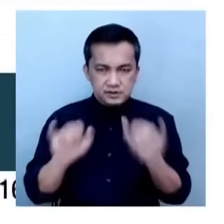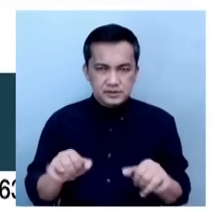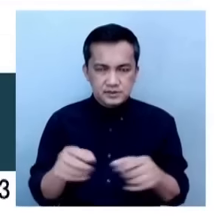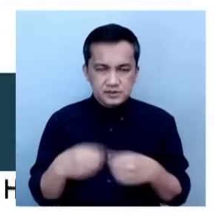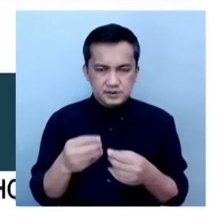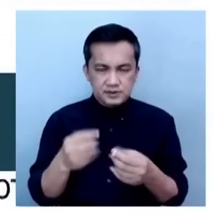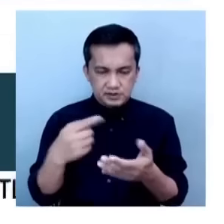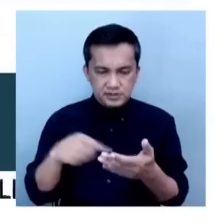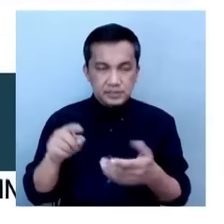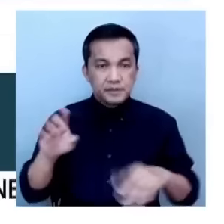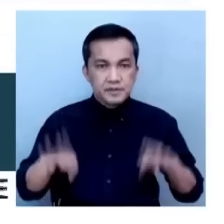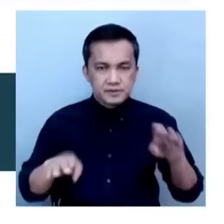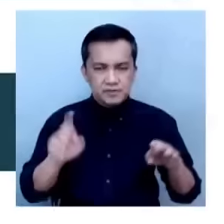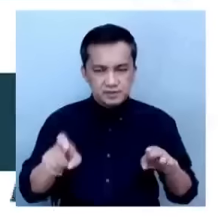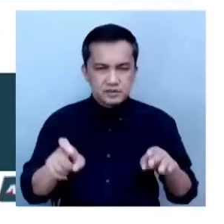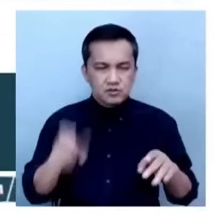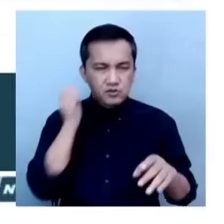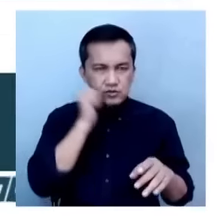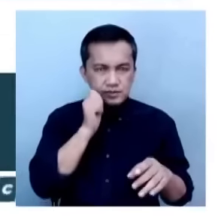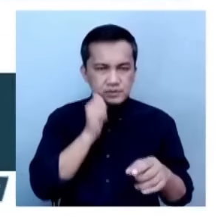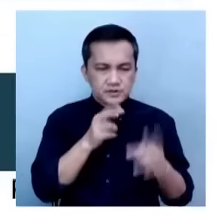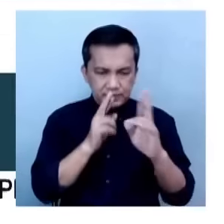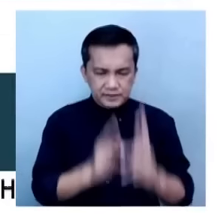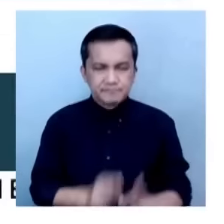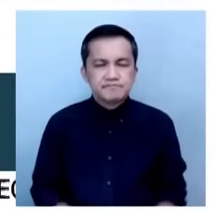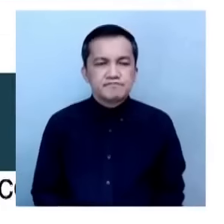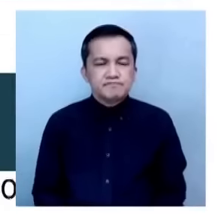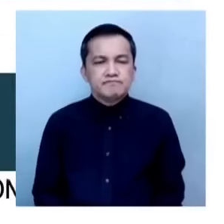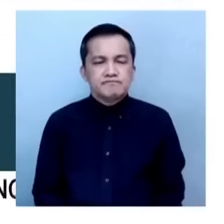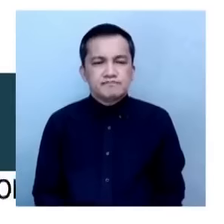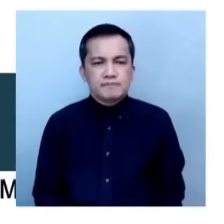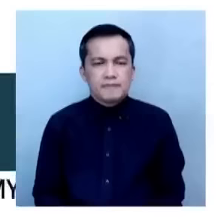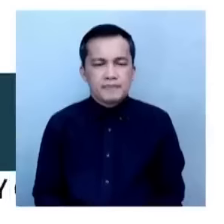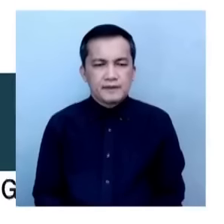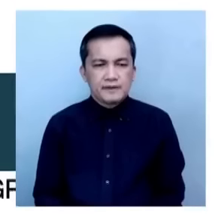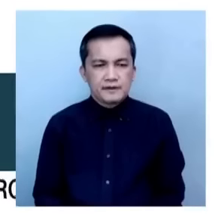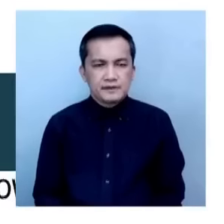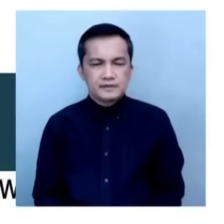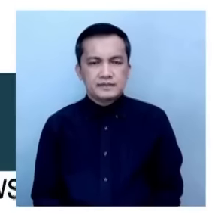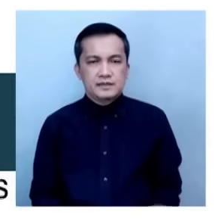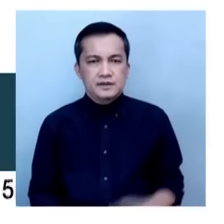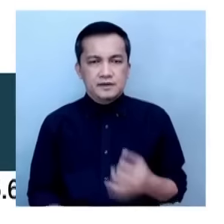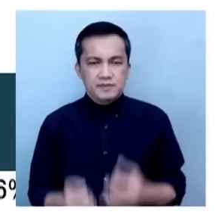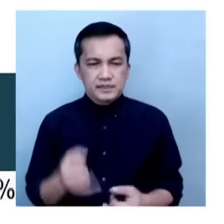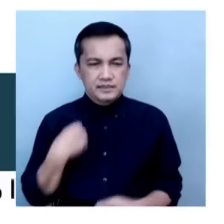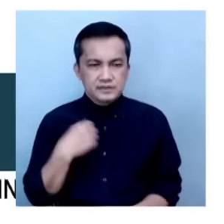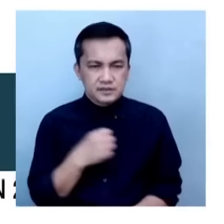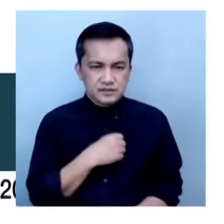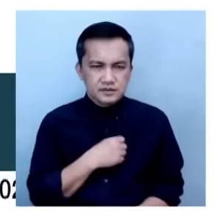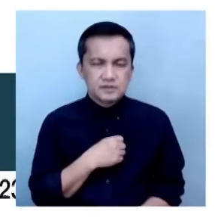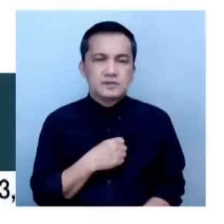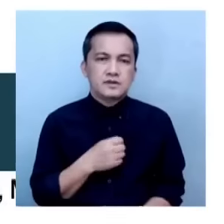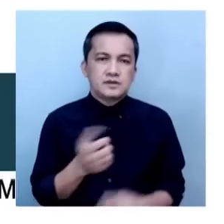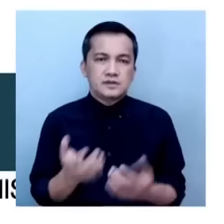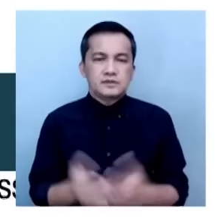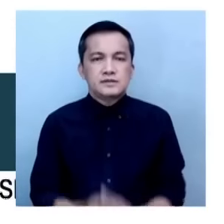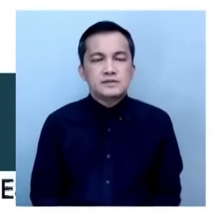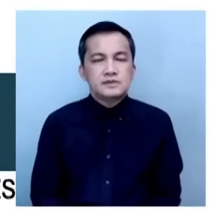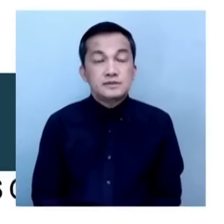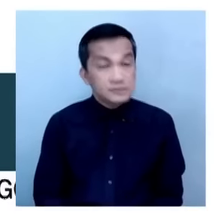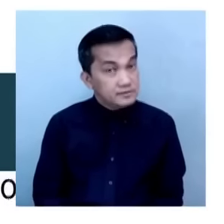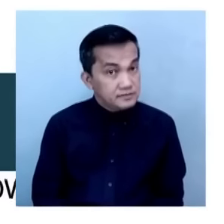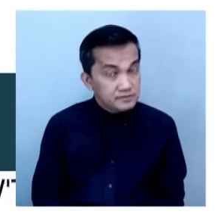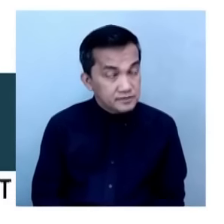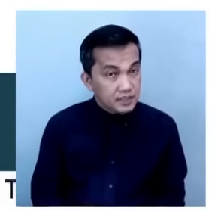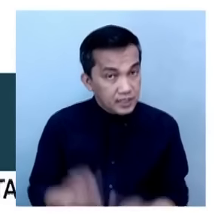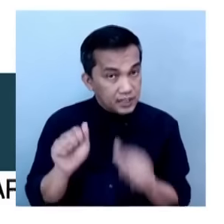and balances should always be respected. Mm. Finally, Senator, you know, there were are some analysts who